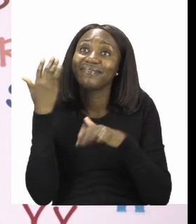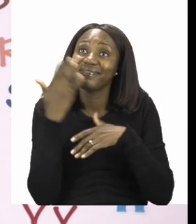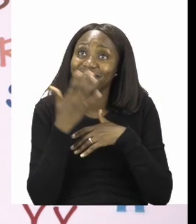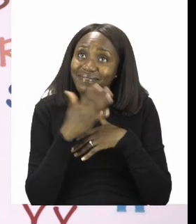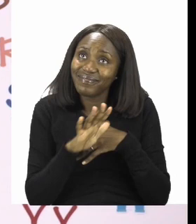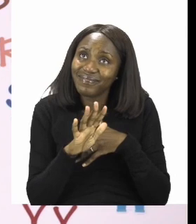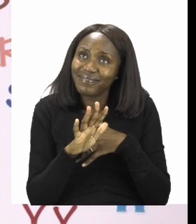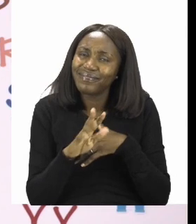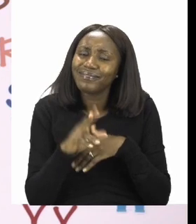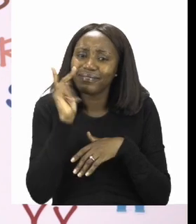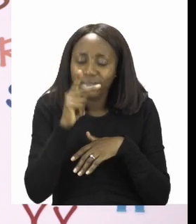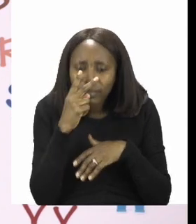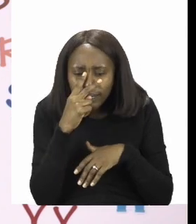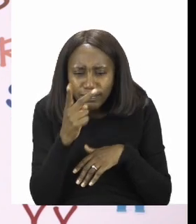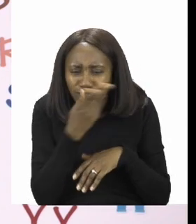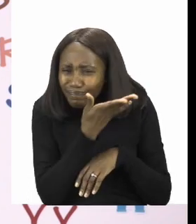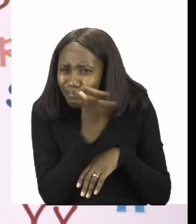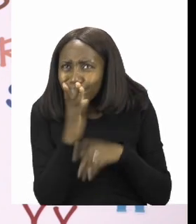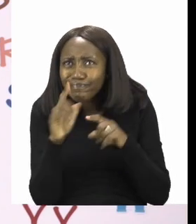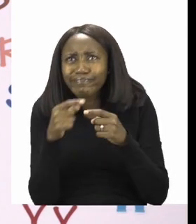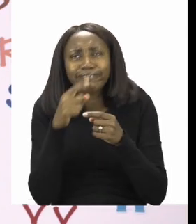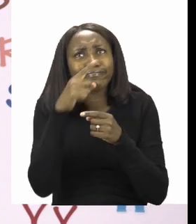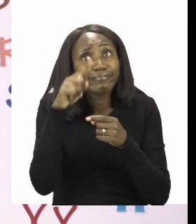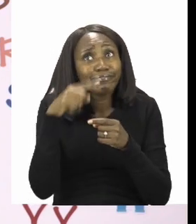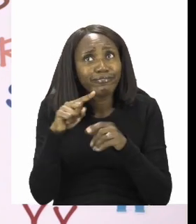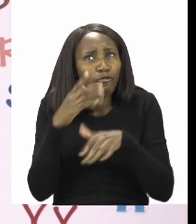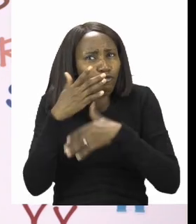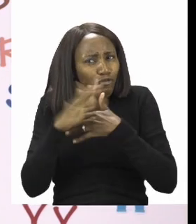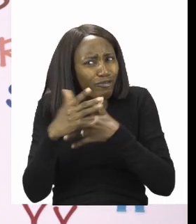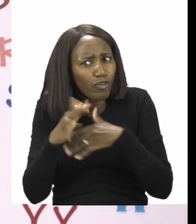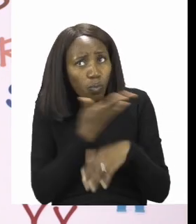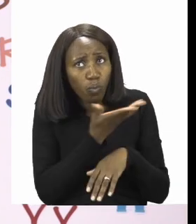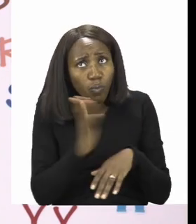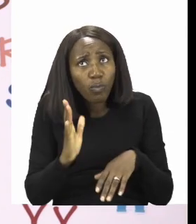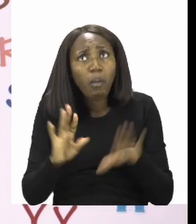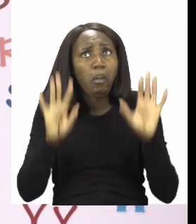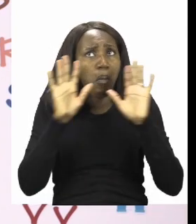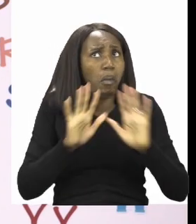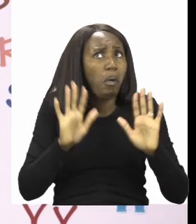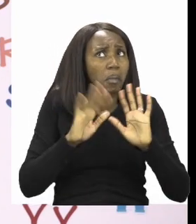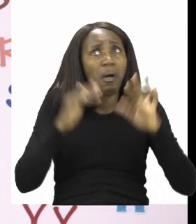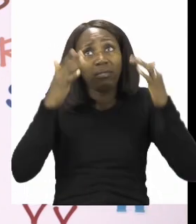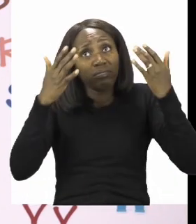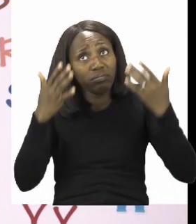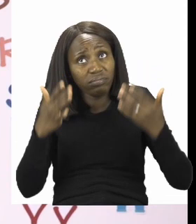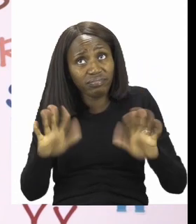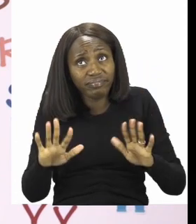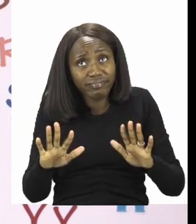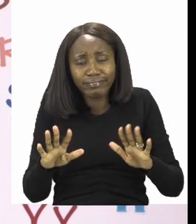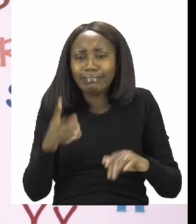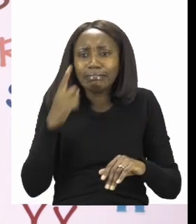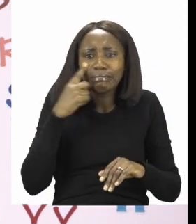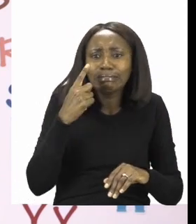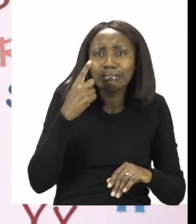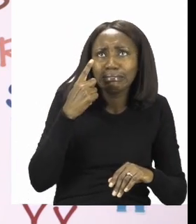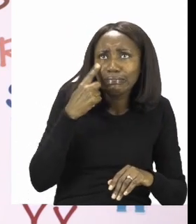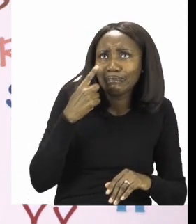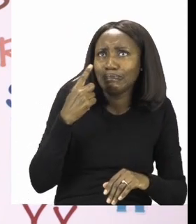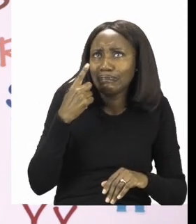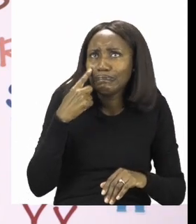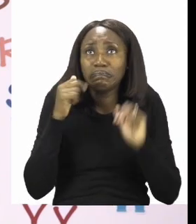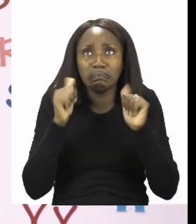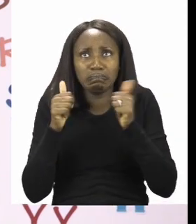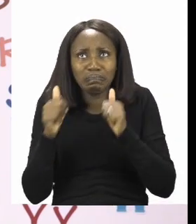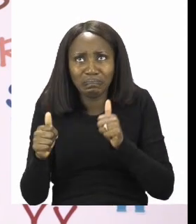please check your work. Sometimes we could have forgotten to color or forgotten to circle. So take a good look at your work